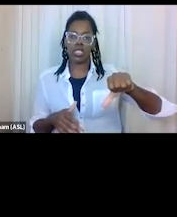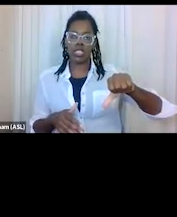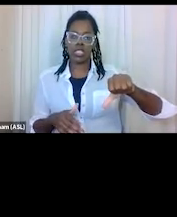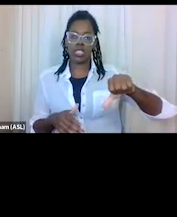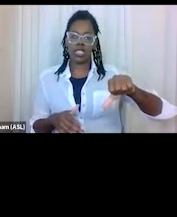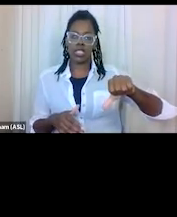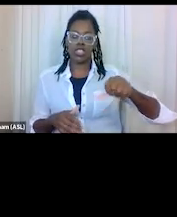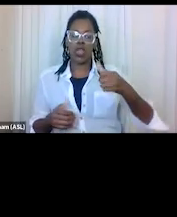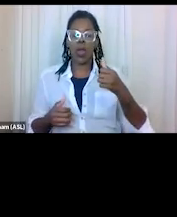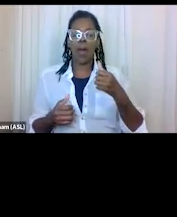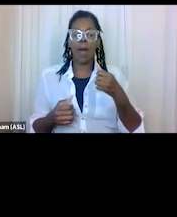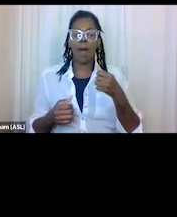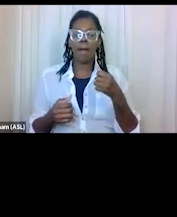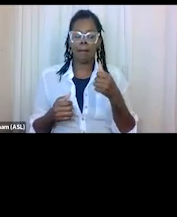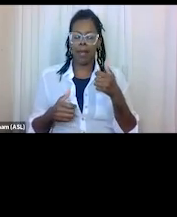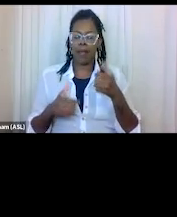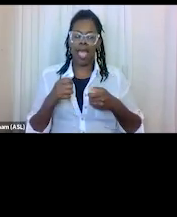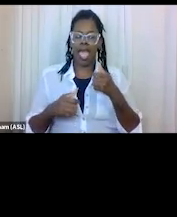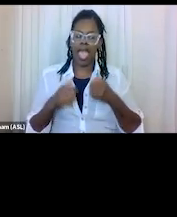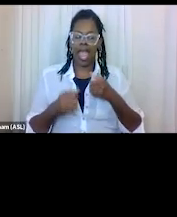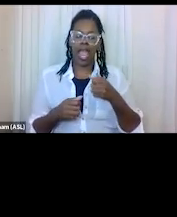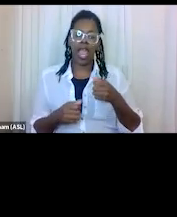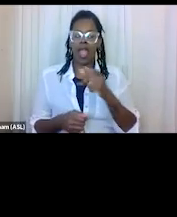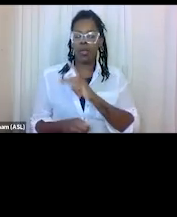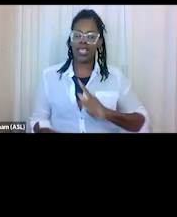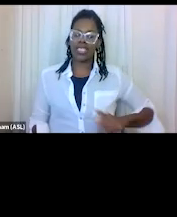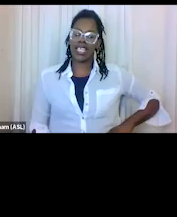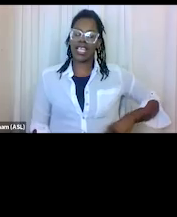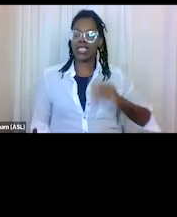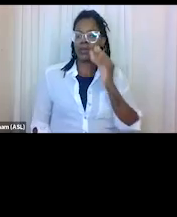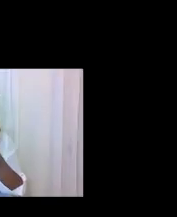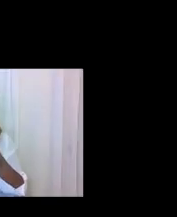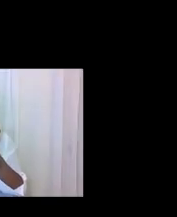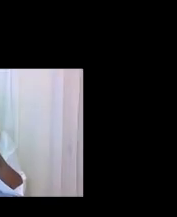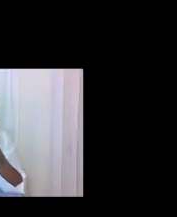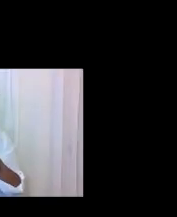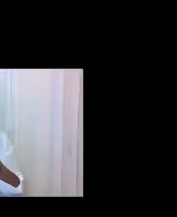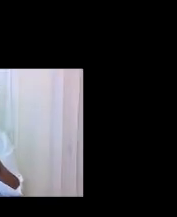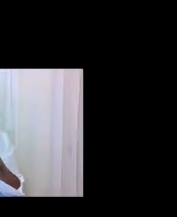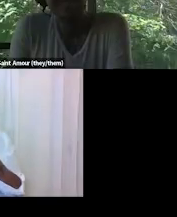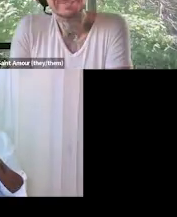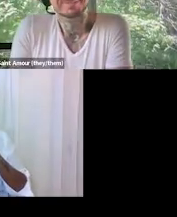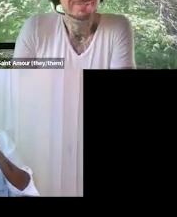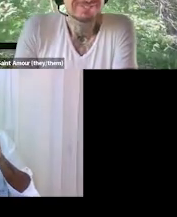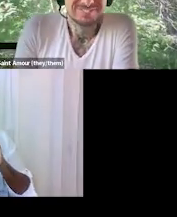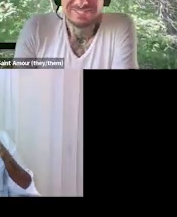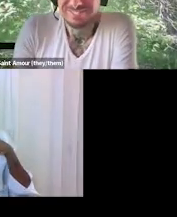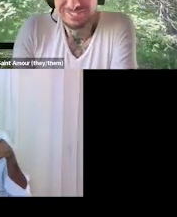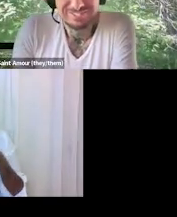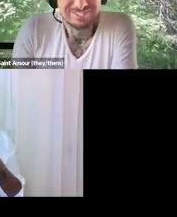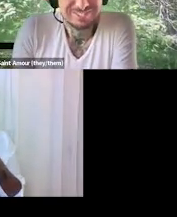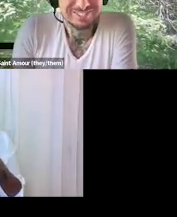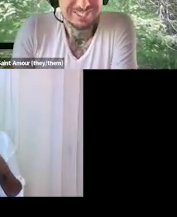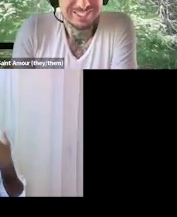Peach in Mario Kart or Mario Party, which I can understand. Please join me in welcoming Arc, and I'm going